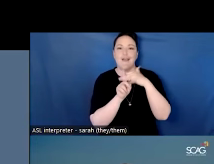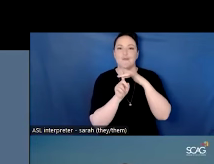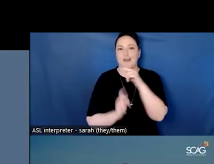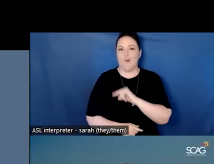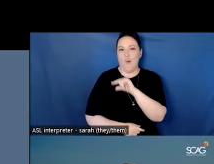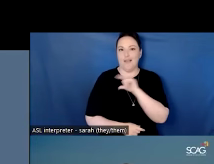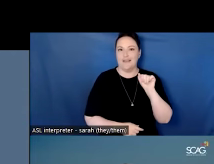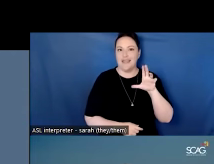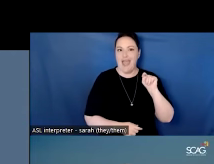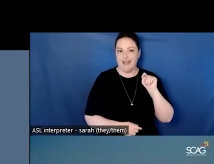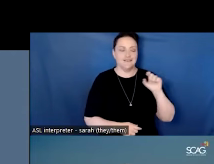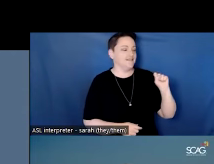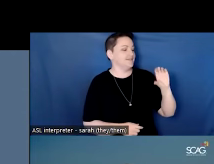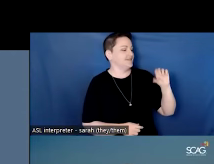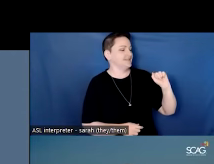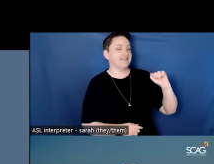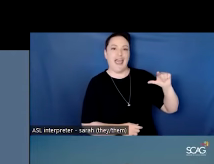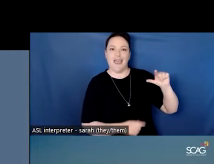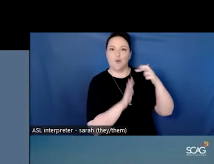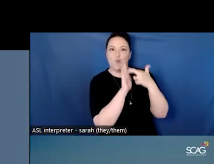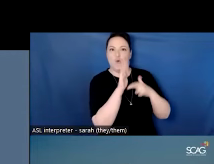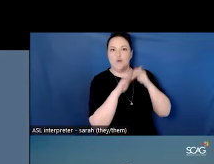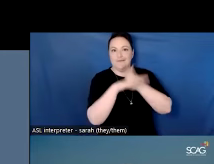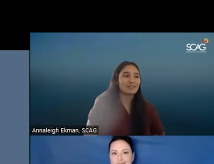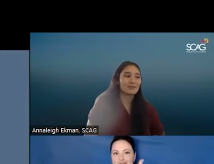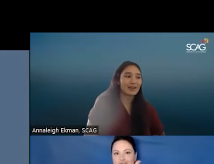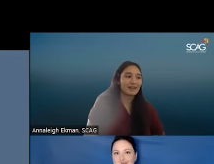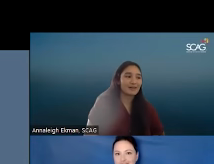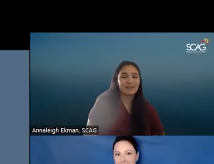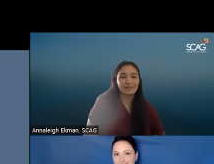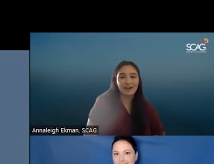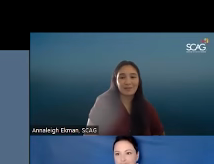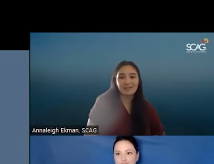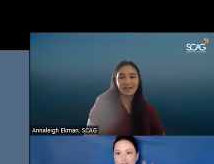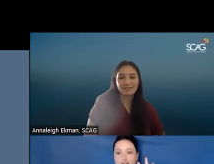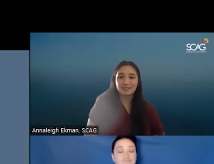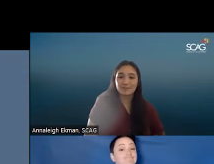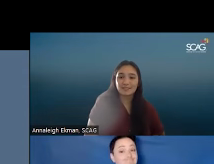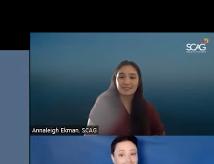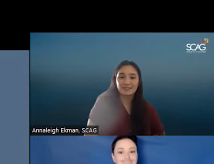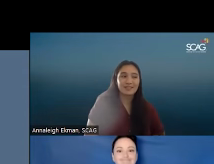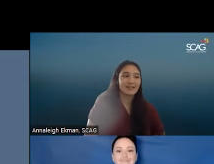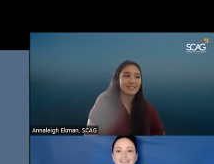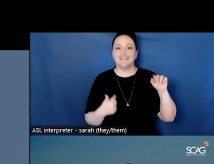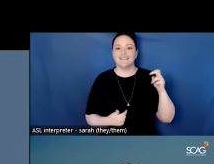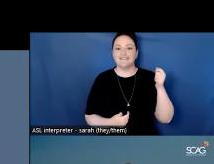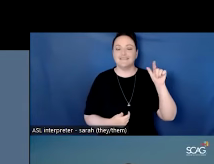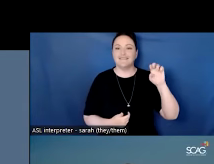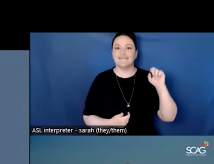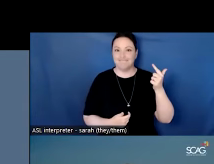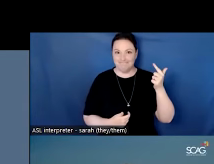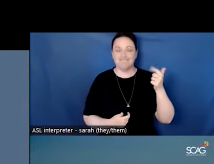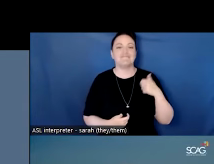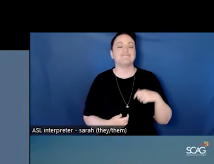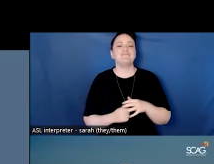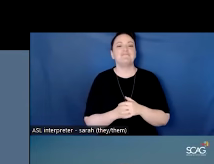under the state law. I'm Annalie Ekman. I'm an associate regional planner with the Environmental Analysis Business Unit here at SCAG.